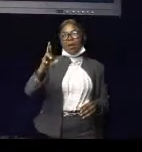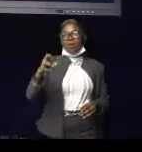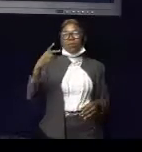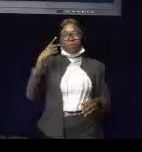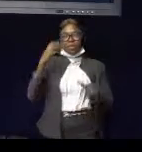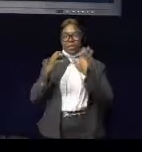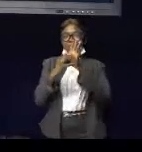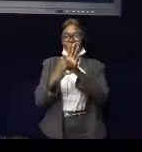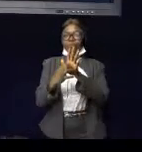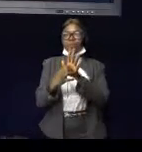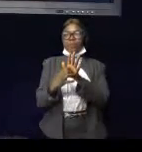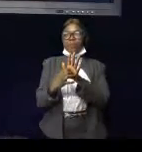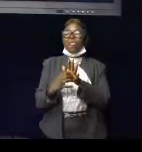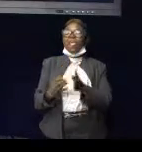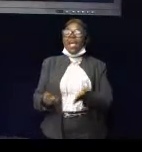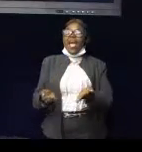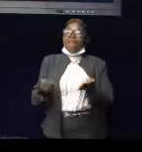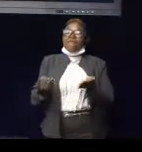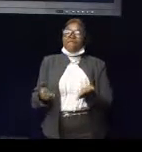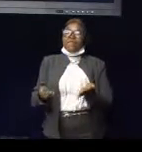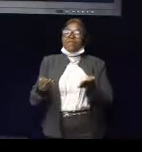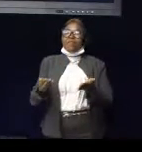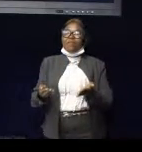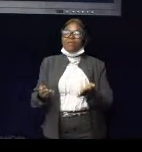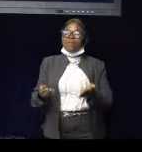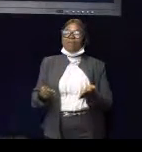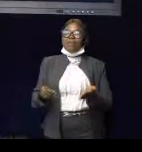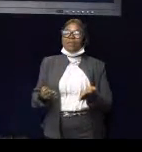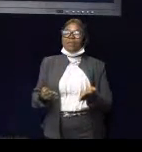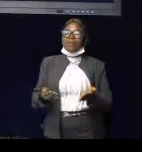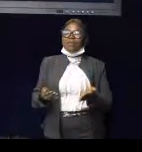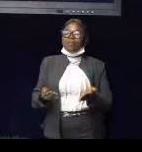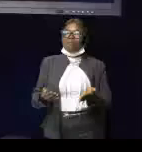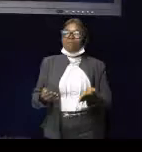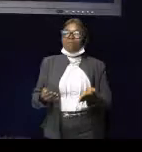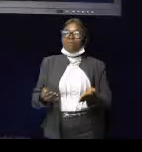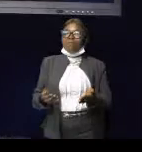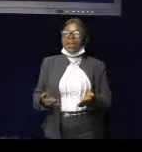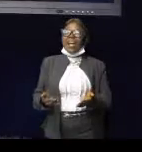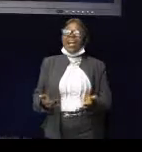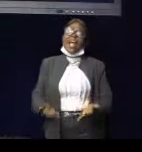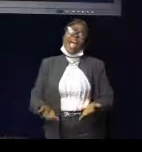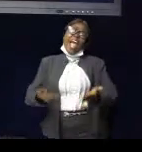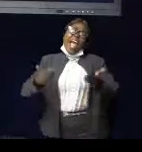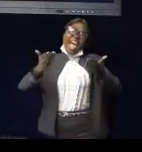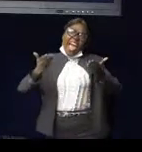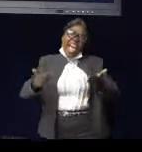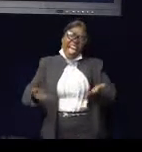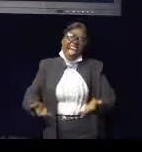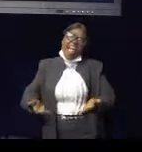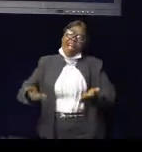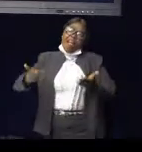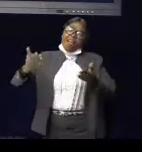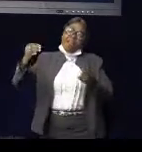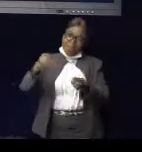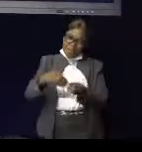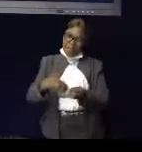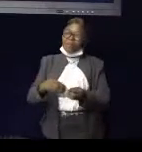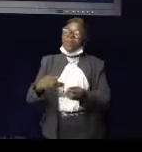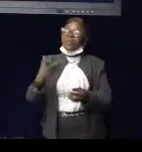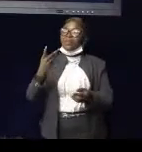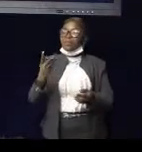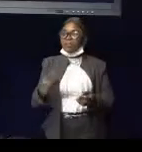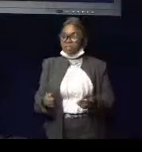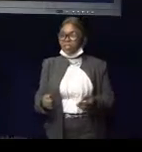these words. Heavy, H-E-A-V-Y, becomes heavier. The Y is